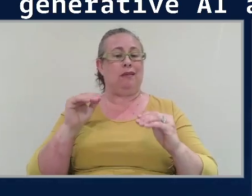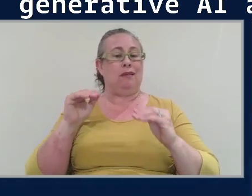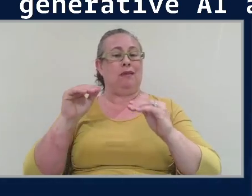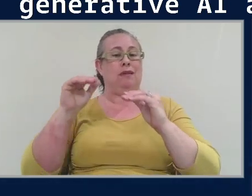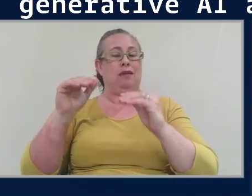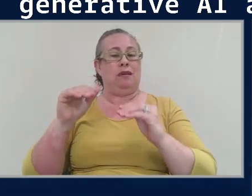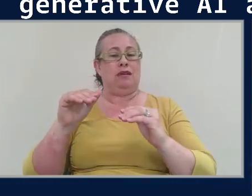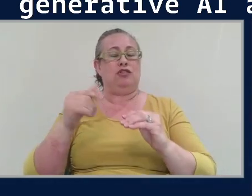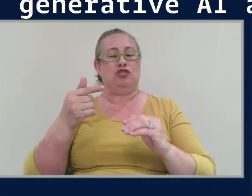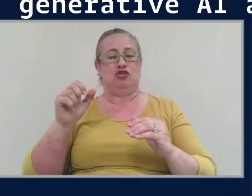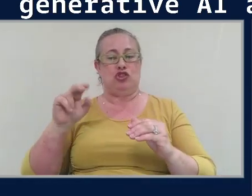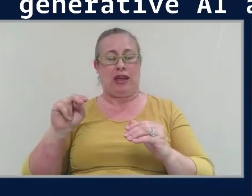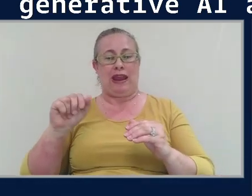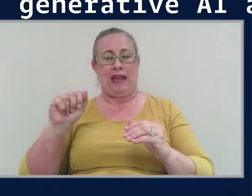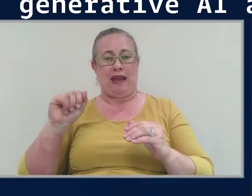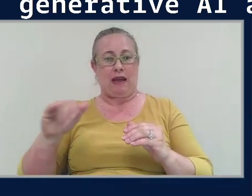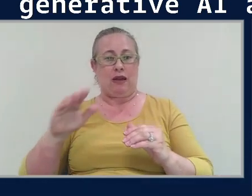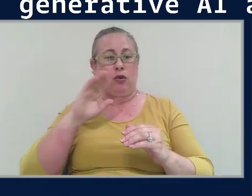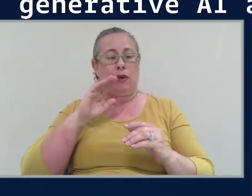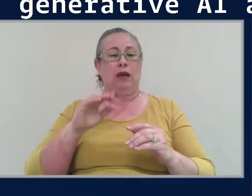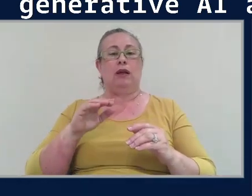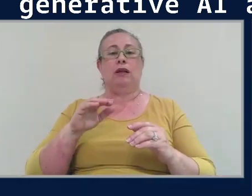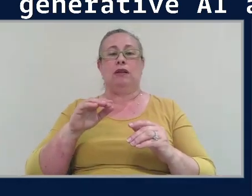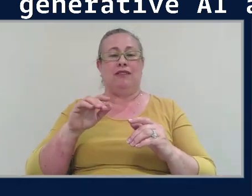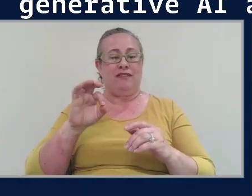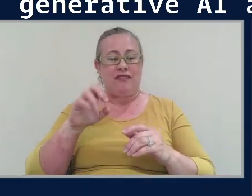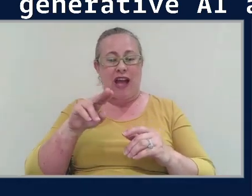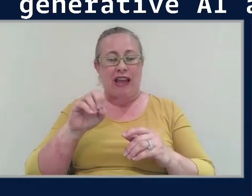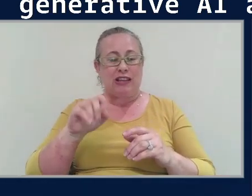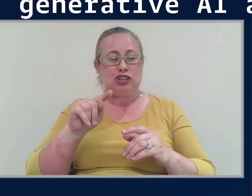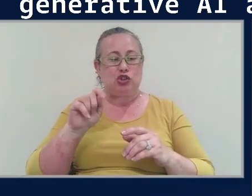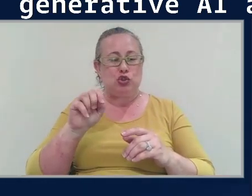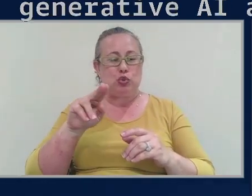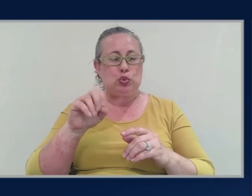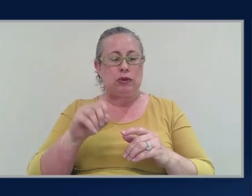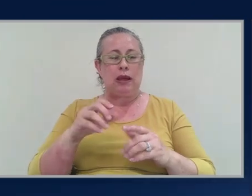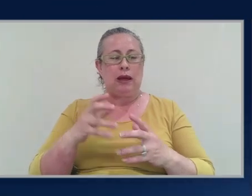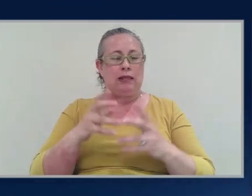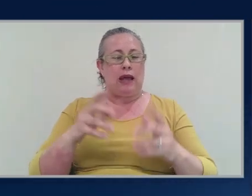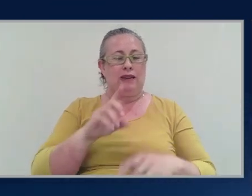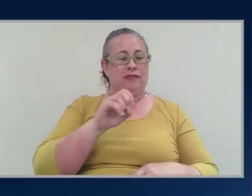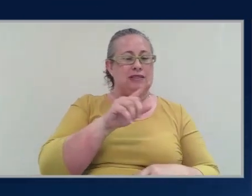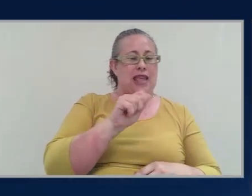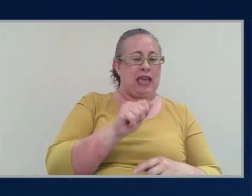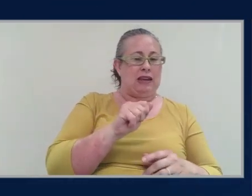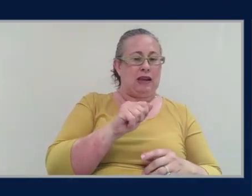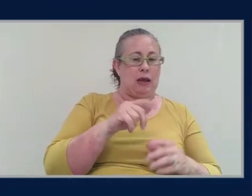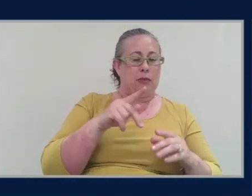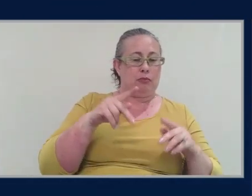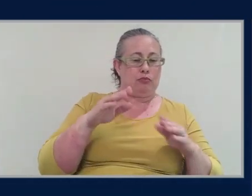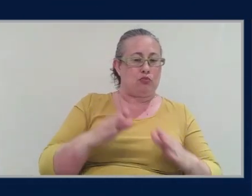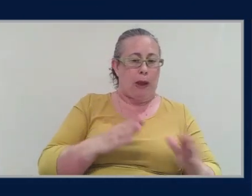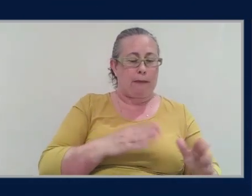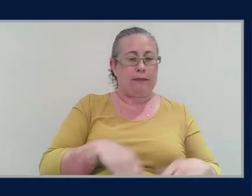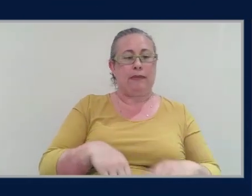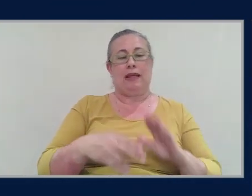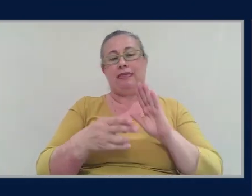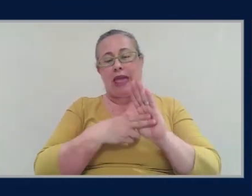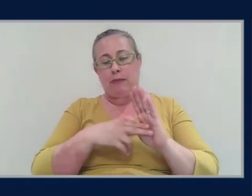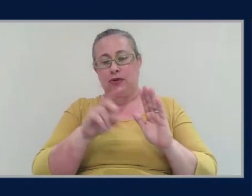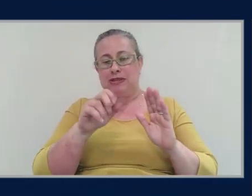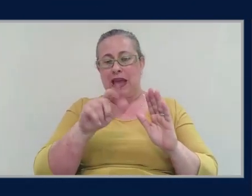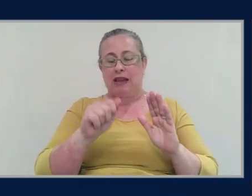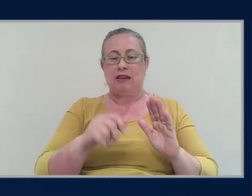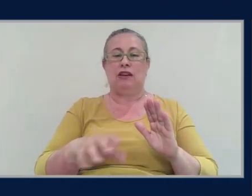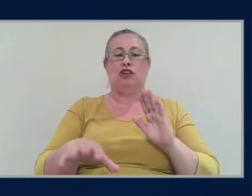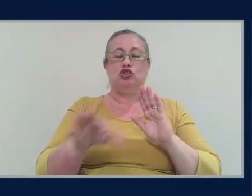do pre-training, fine-tuning, and you have to start to do a lot of data prep to do those, both labeled data, choosing the right unlabeled